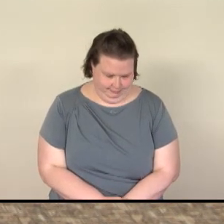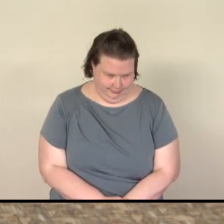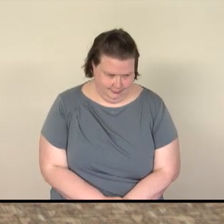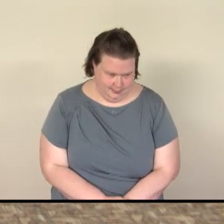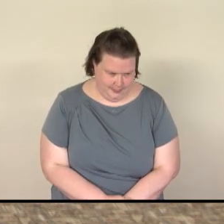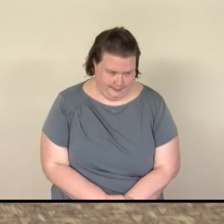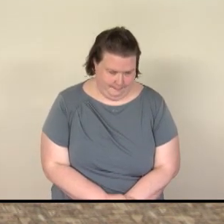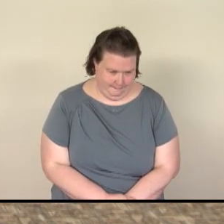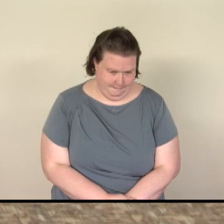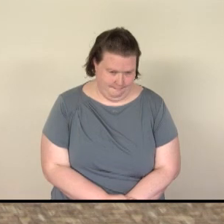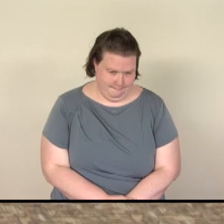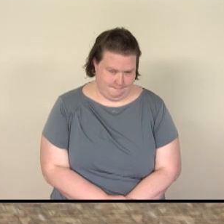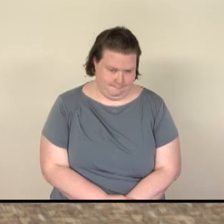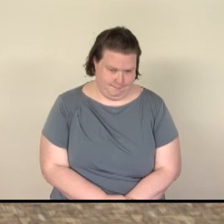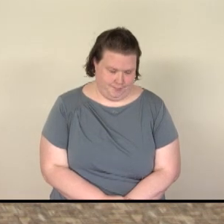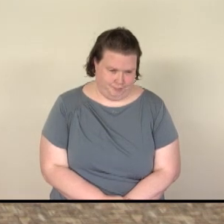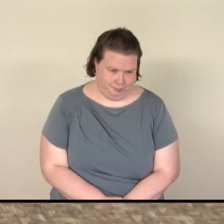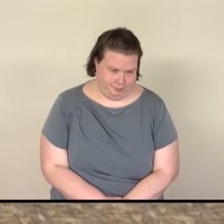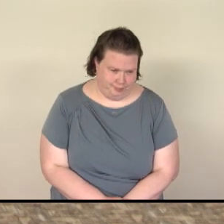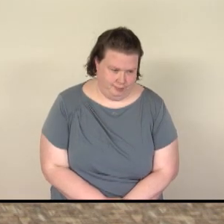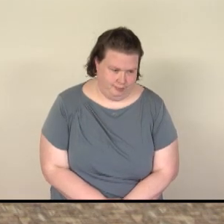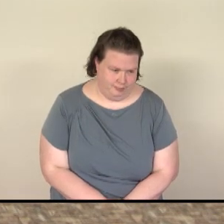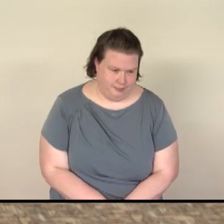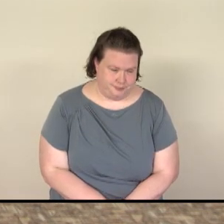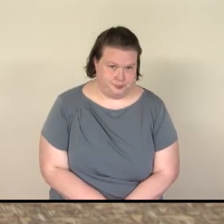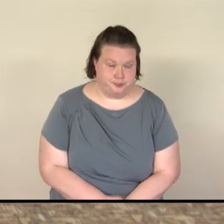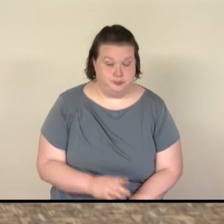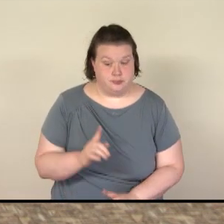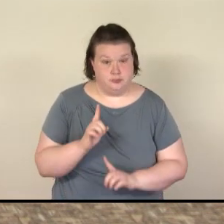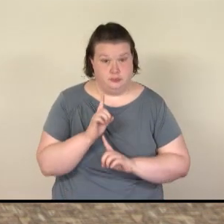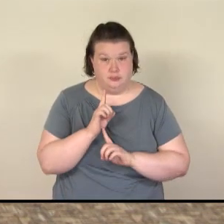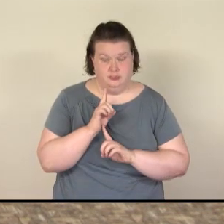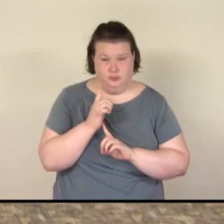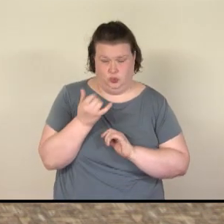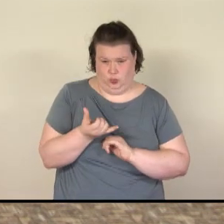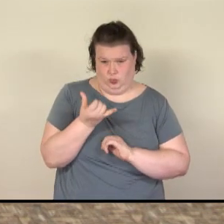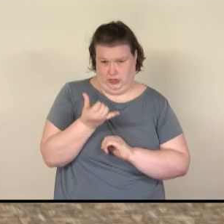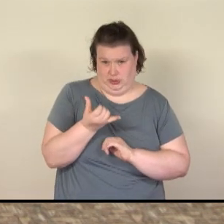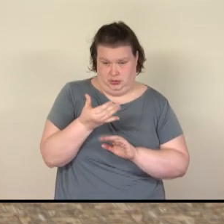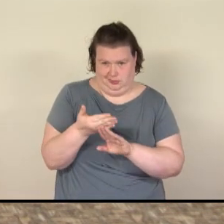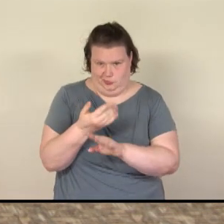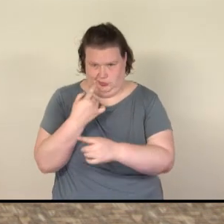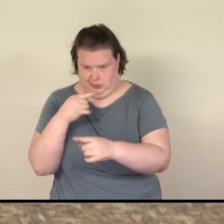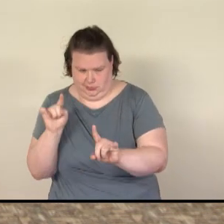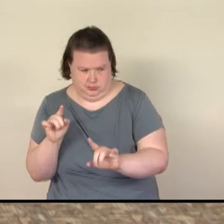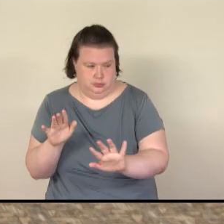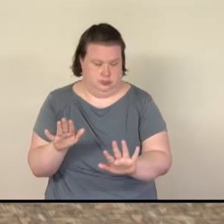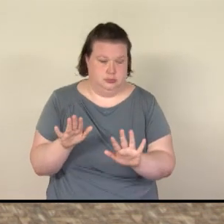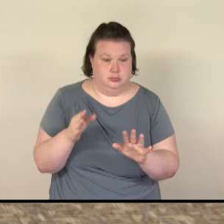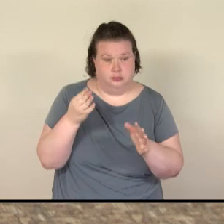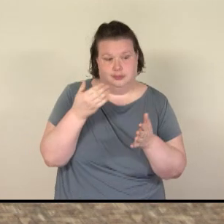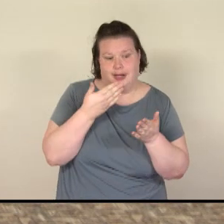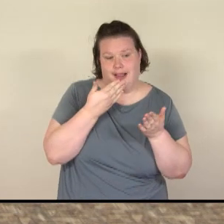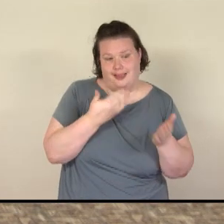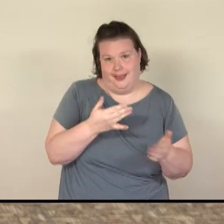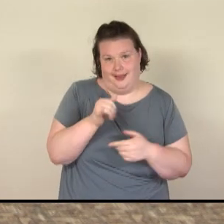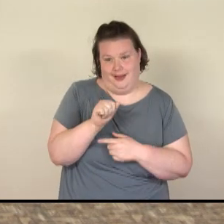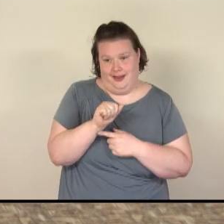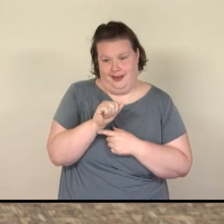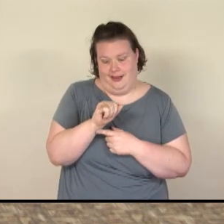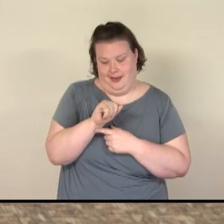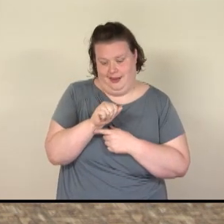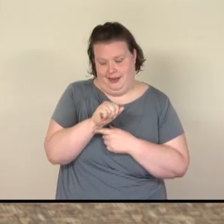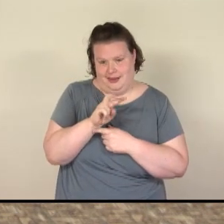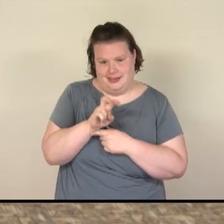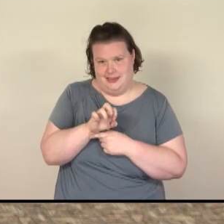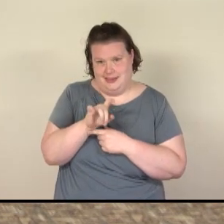I just wanted to take a minute right now before we go into announcements to thank Ms. Iazetti for